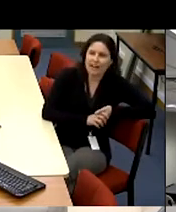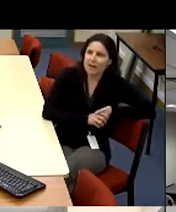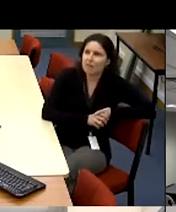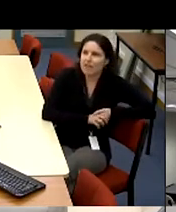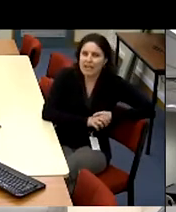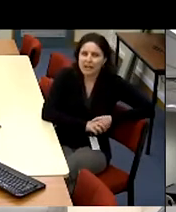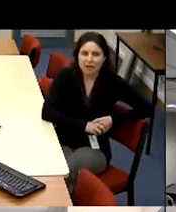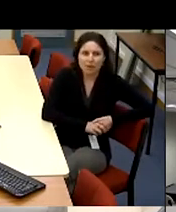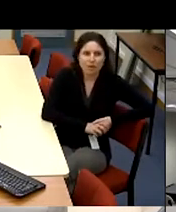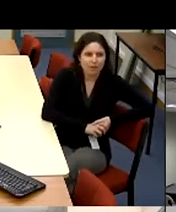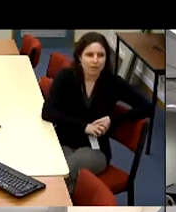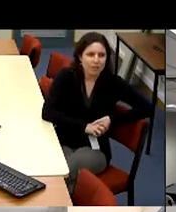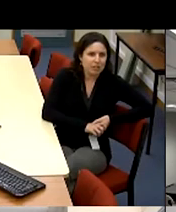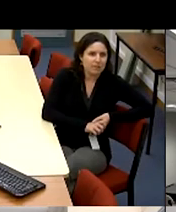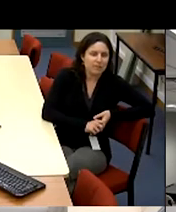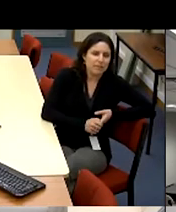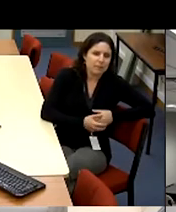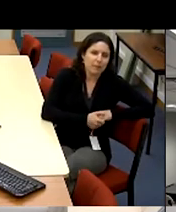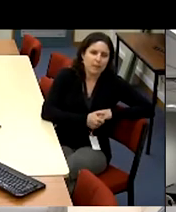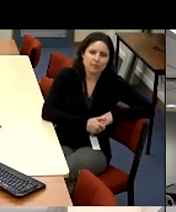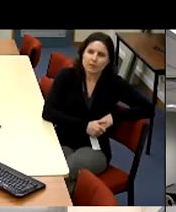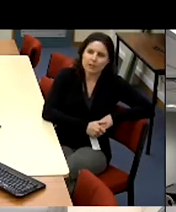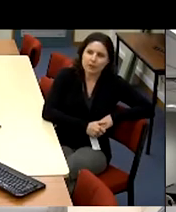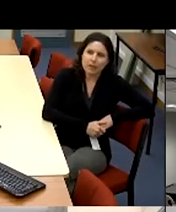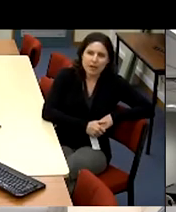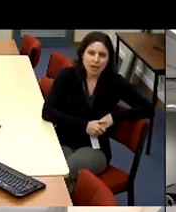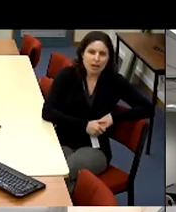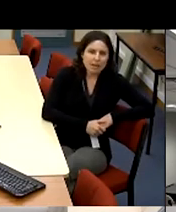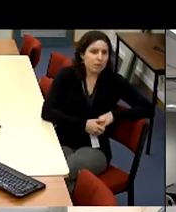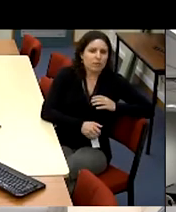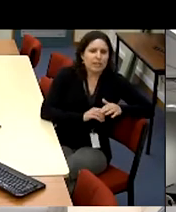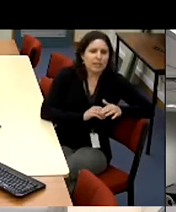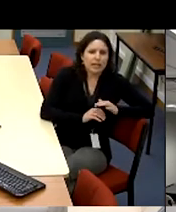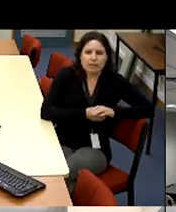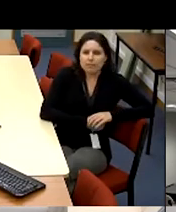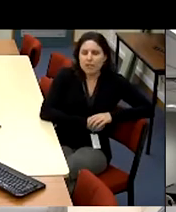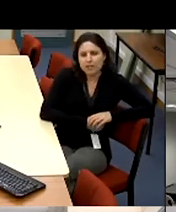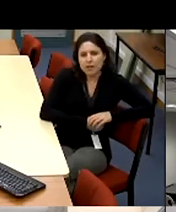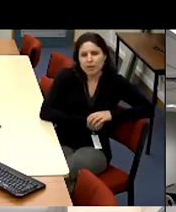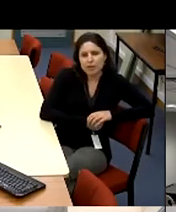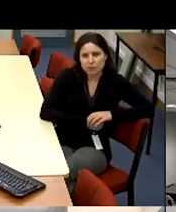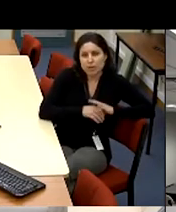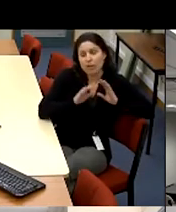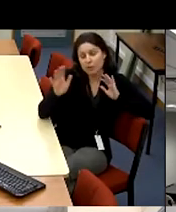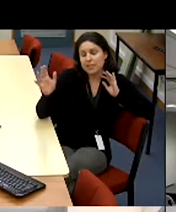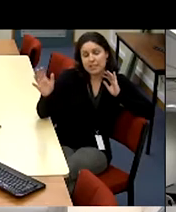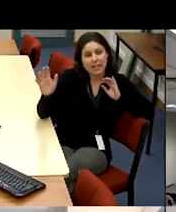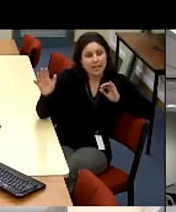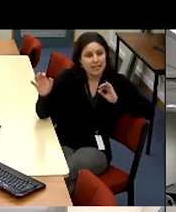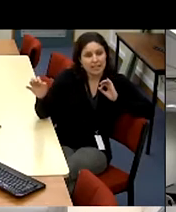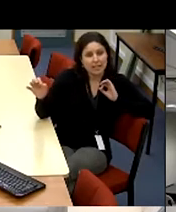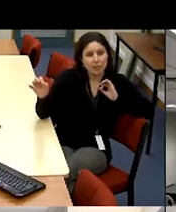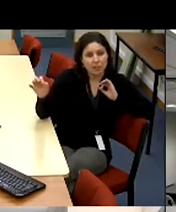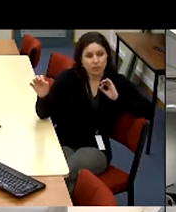absolutely. That came out quite a few times with different people I spoke to. People really, for instance,